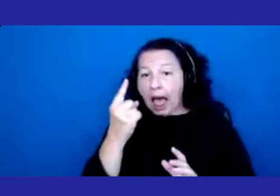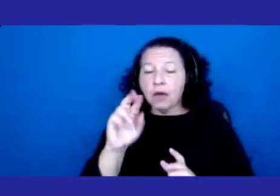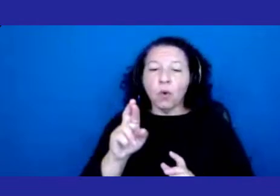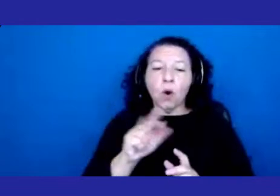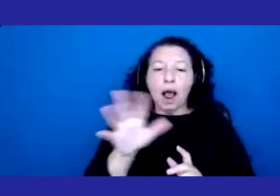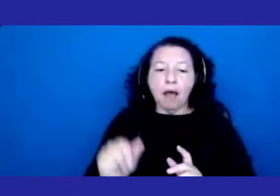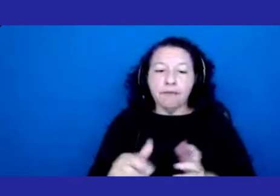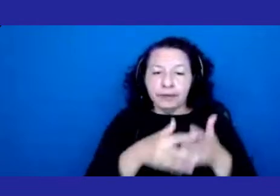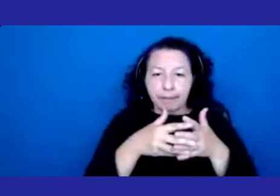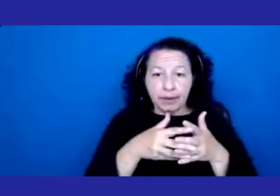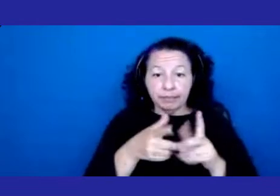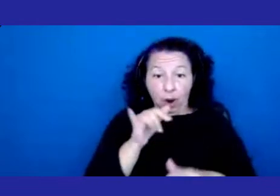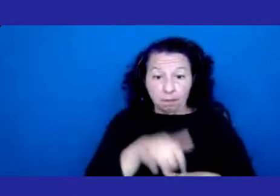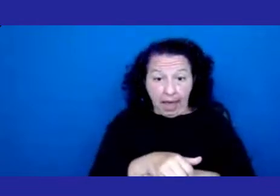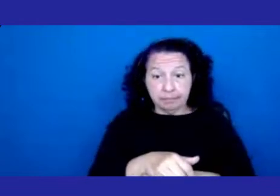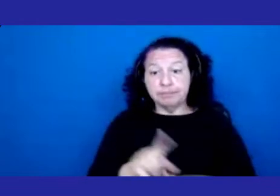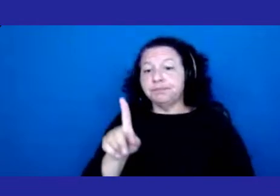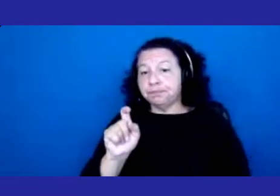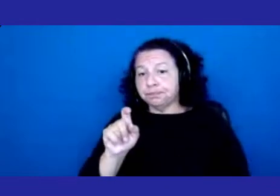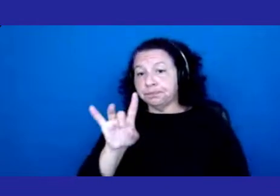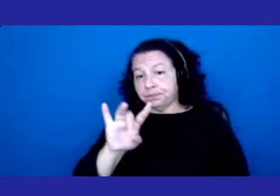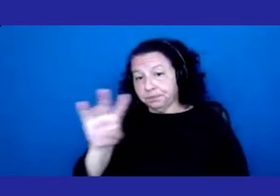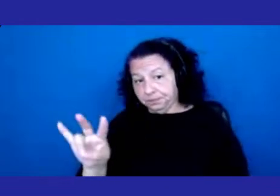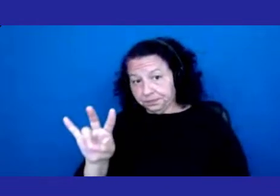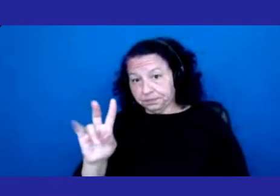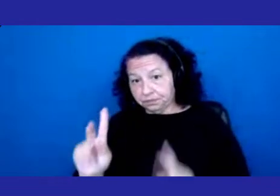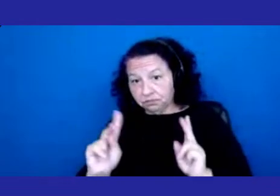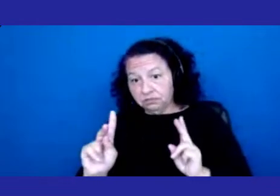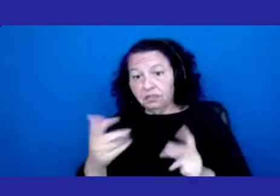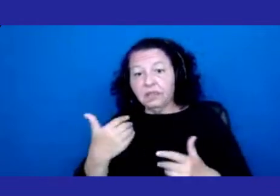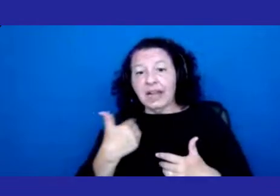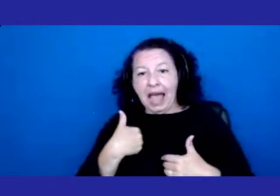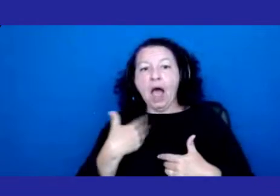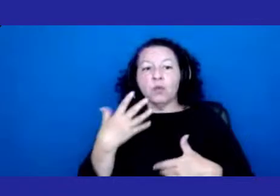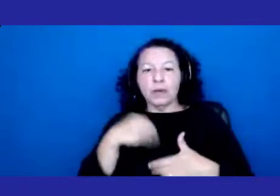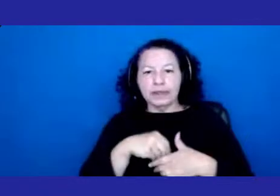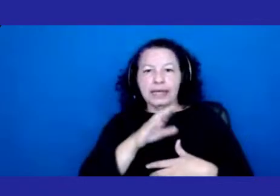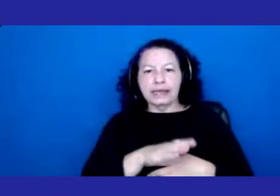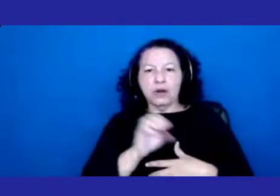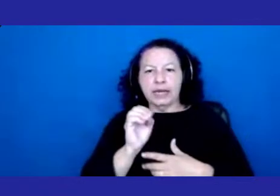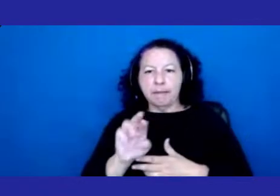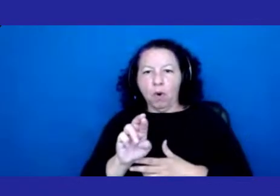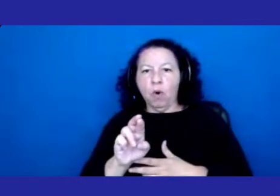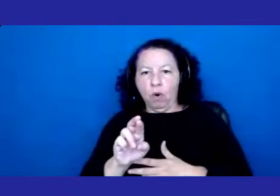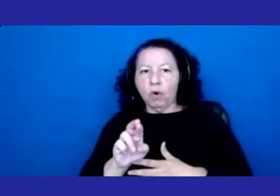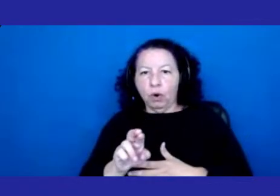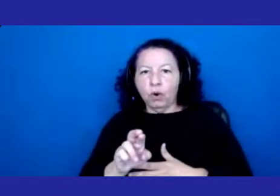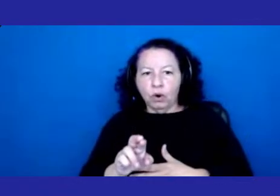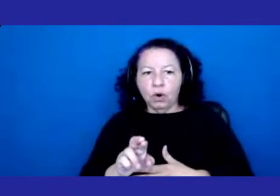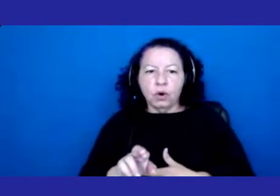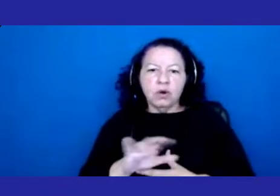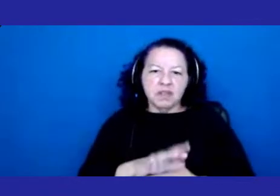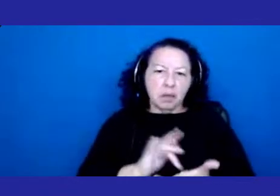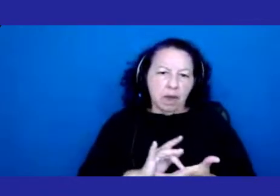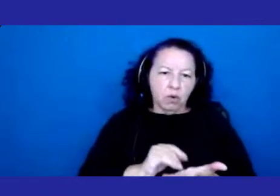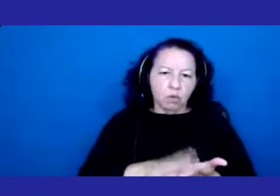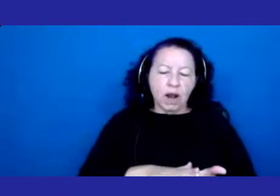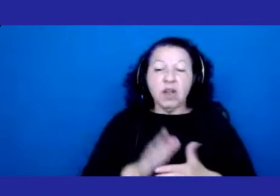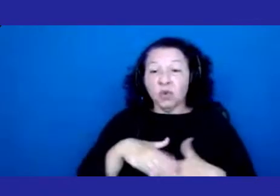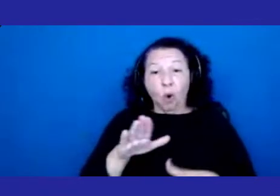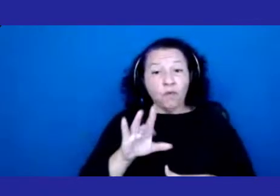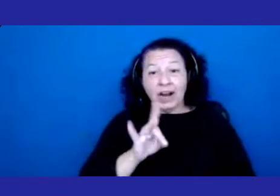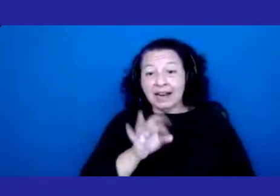that, 187 had that in their EMR record. So that's over 89%, which is